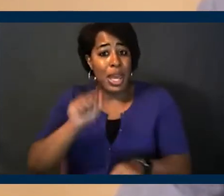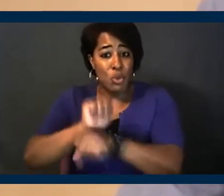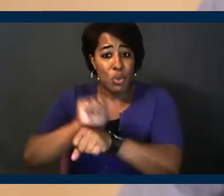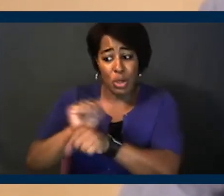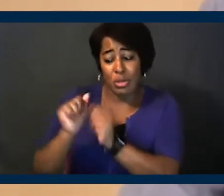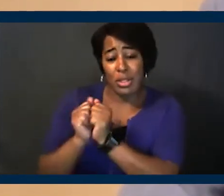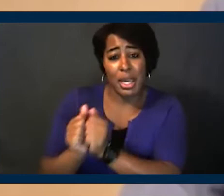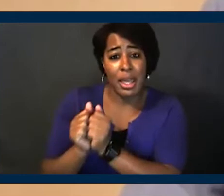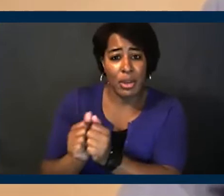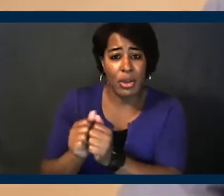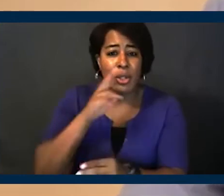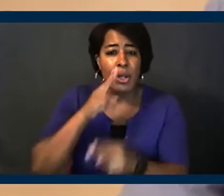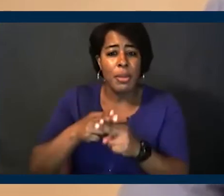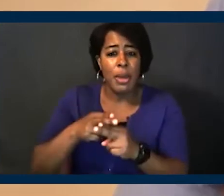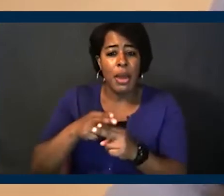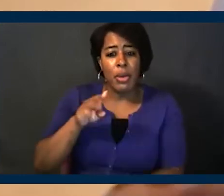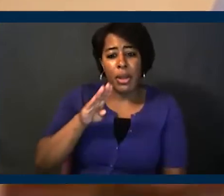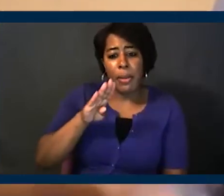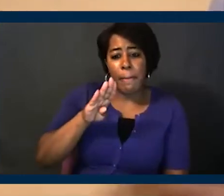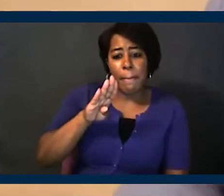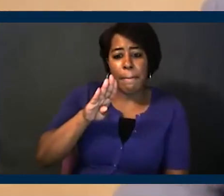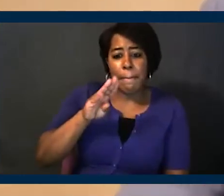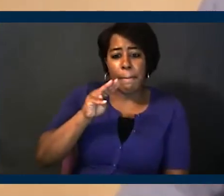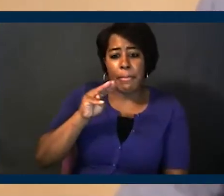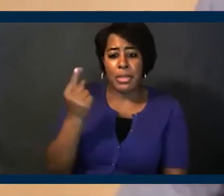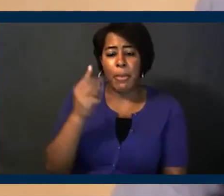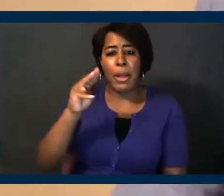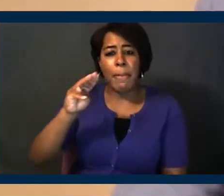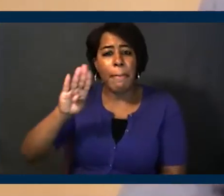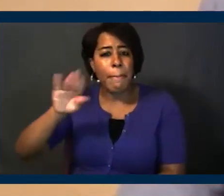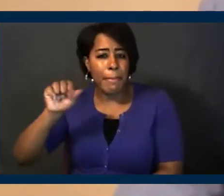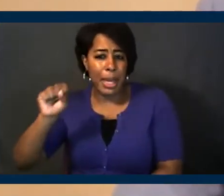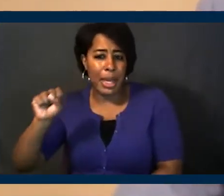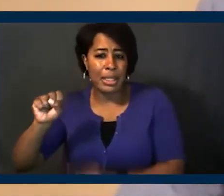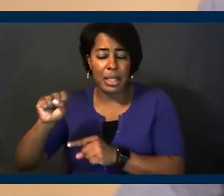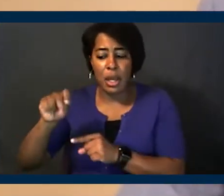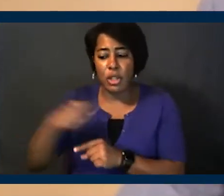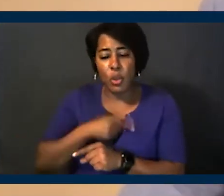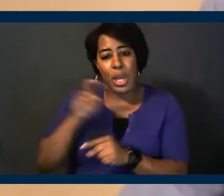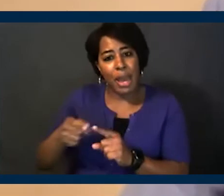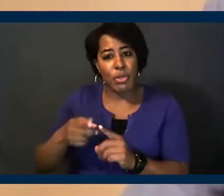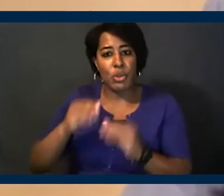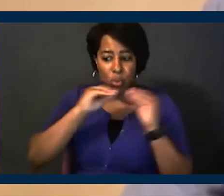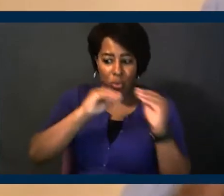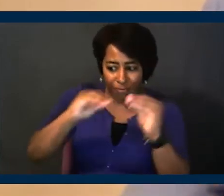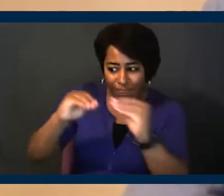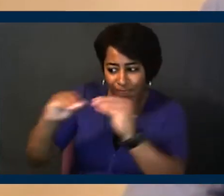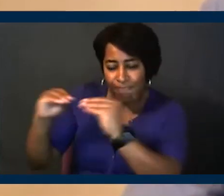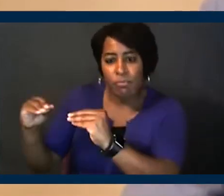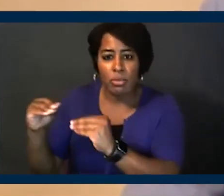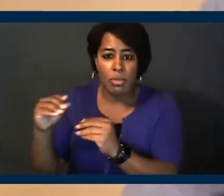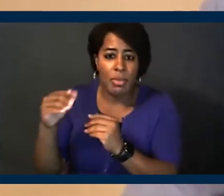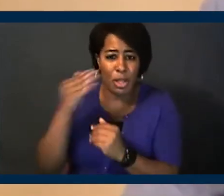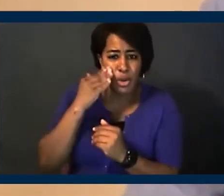Bass, working with elected officials to mentor up and coming candidates to create that pipeline. And eventually knowing that it's their